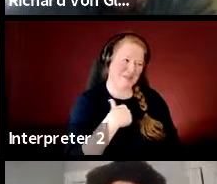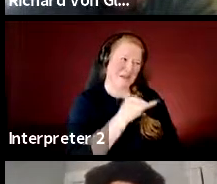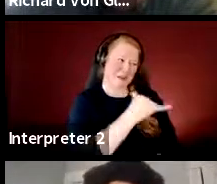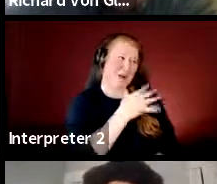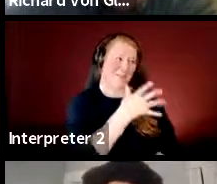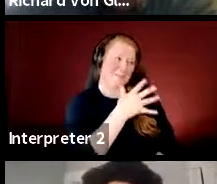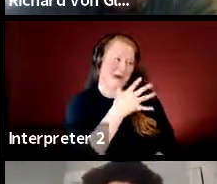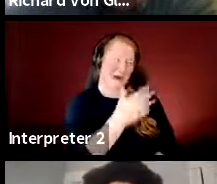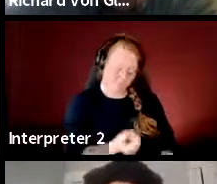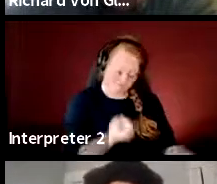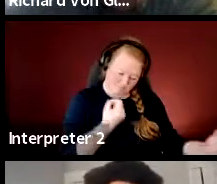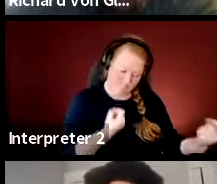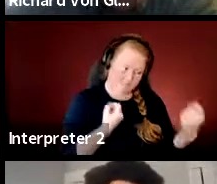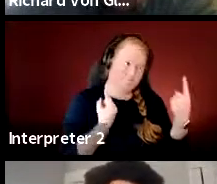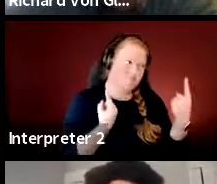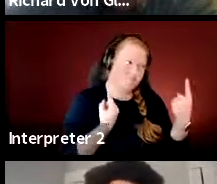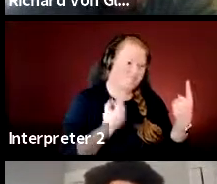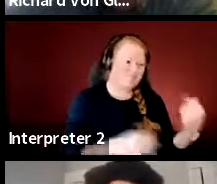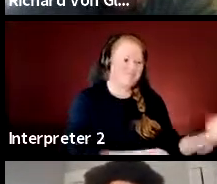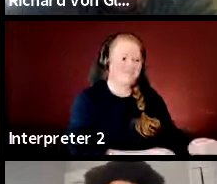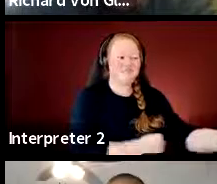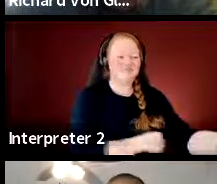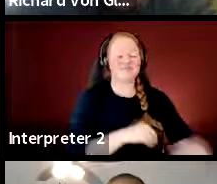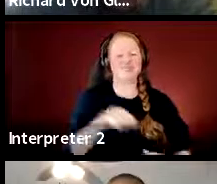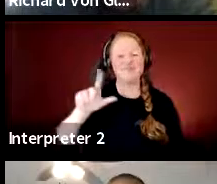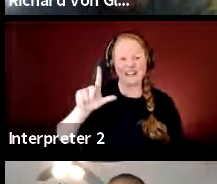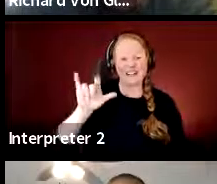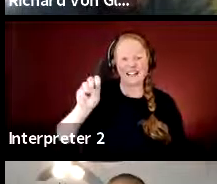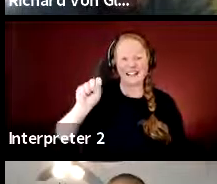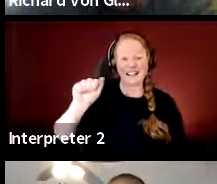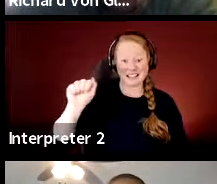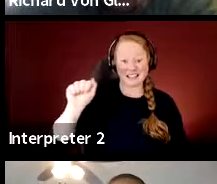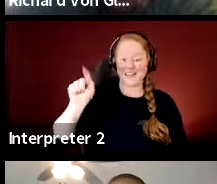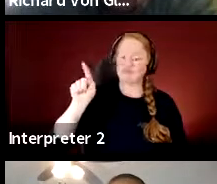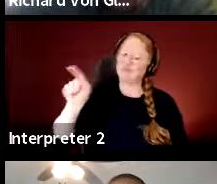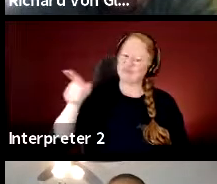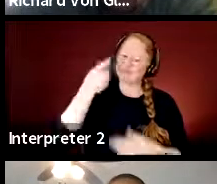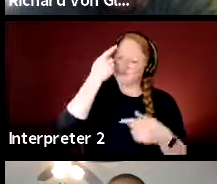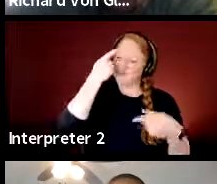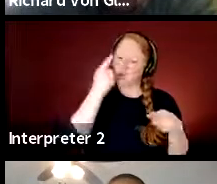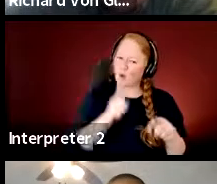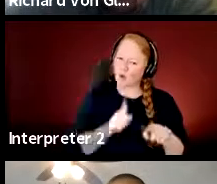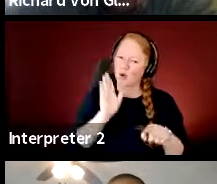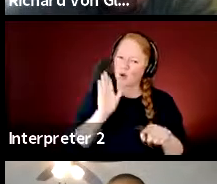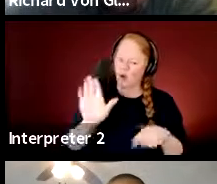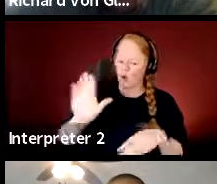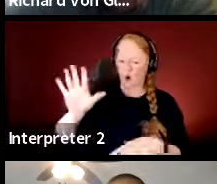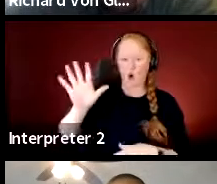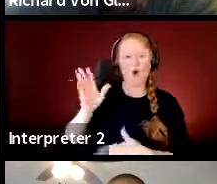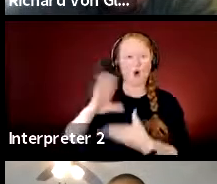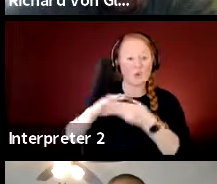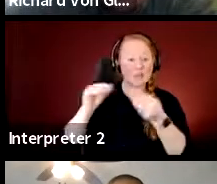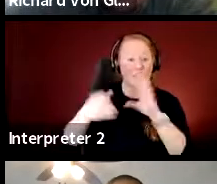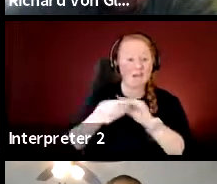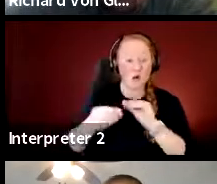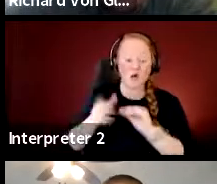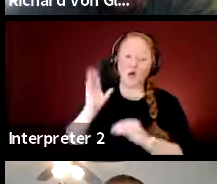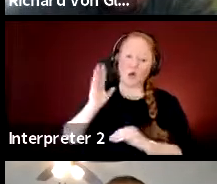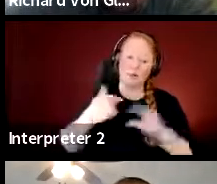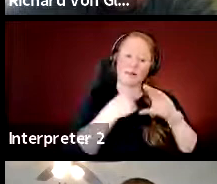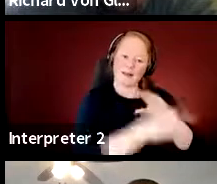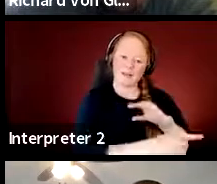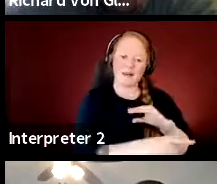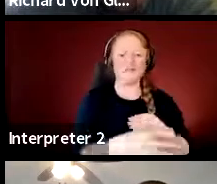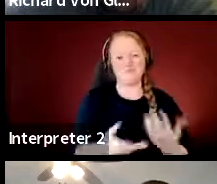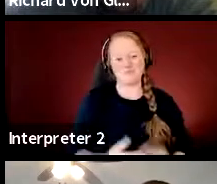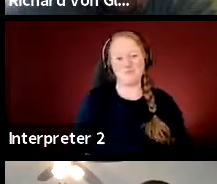girl. Lisa has agreed to email her testimony, so let's make sure that she gets info.